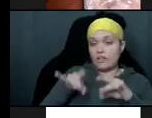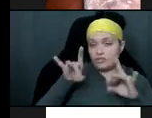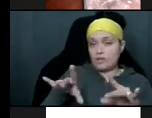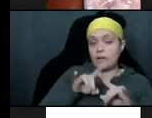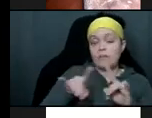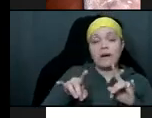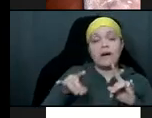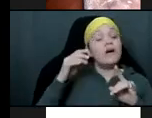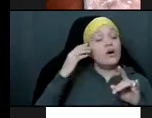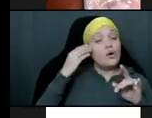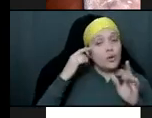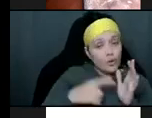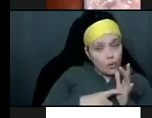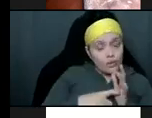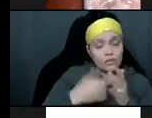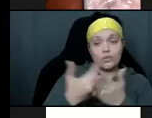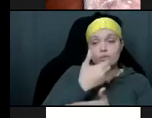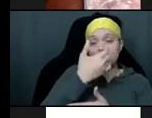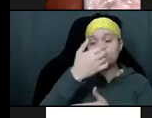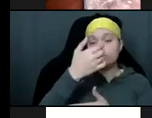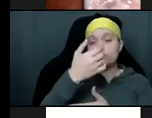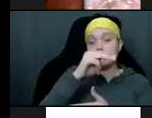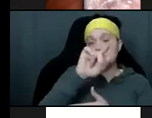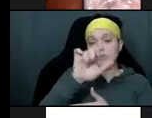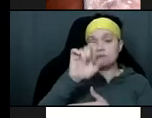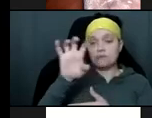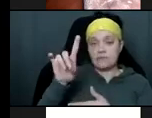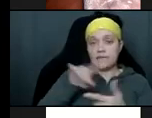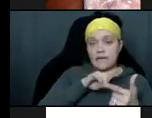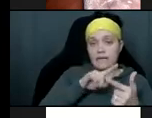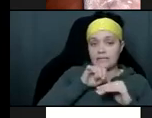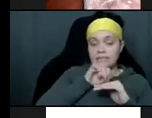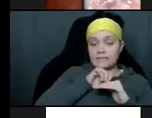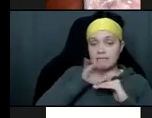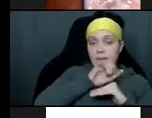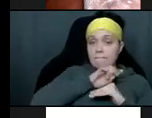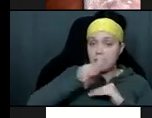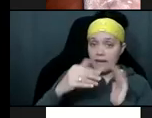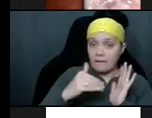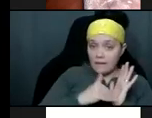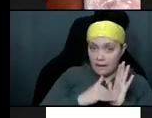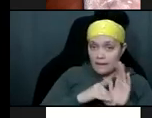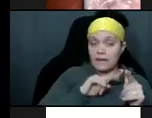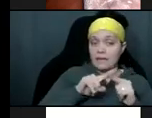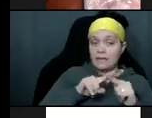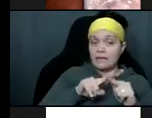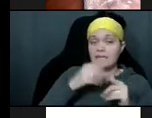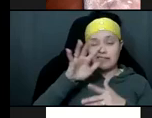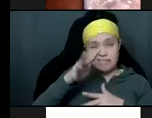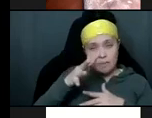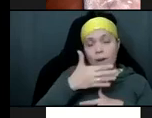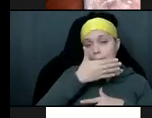did notably name New Zealand. That they then sent him back, and that he did somewhat